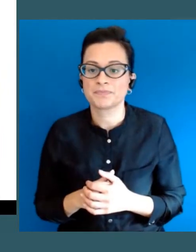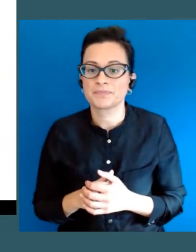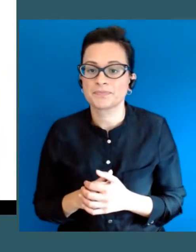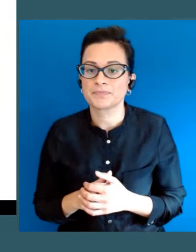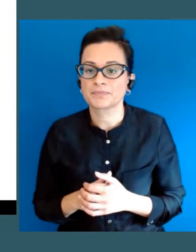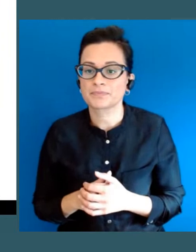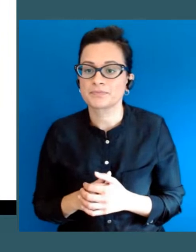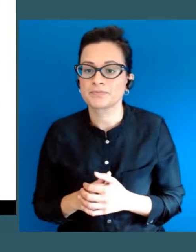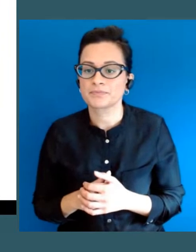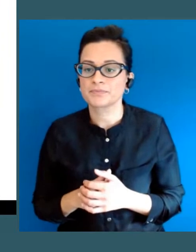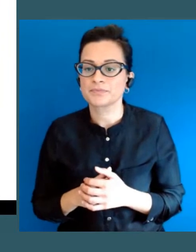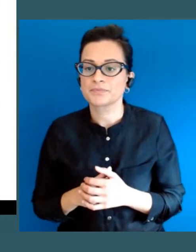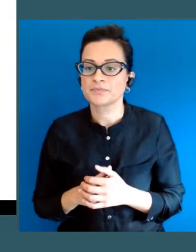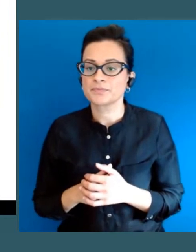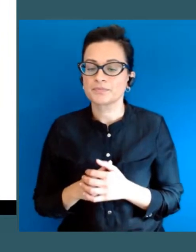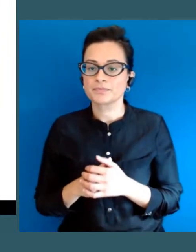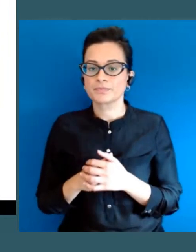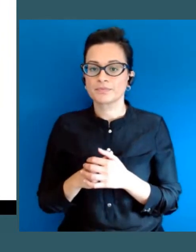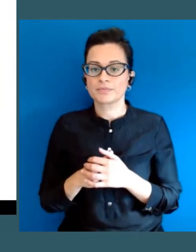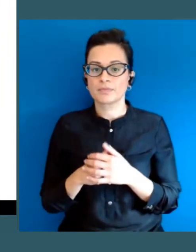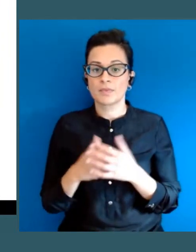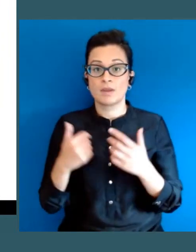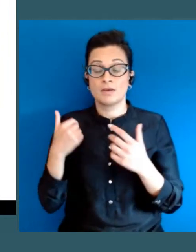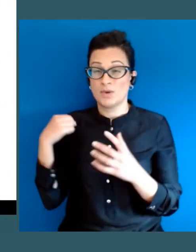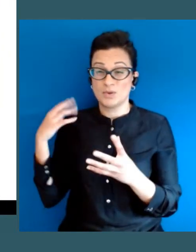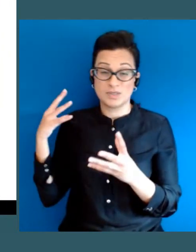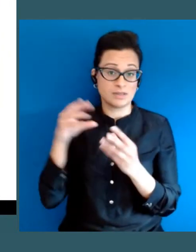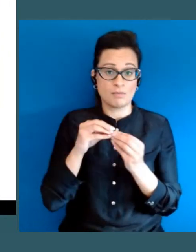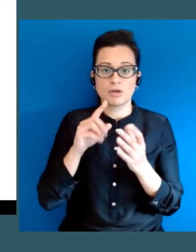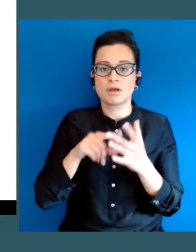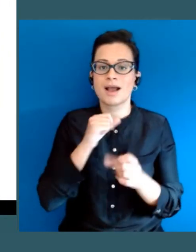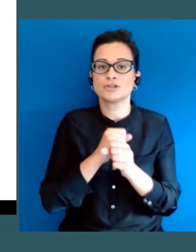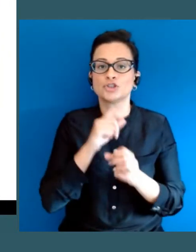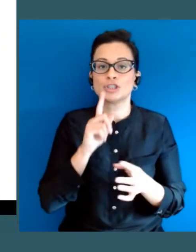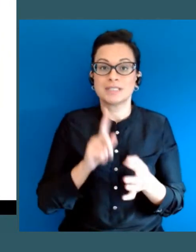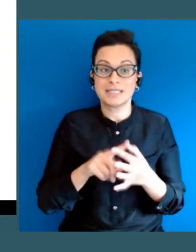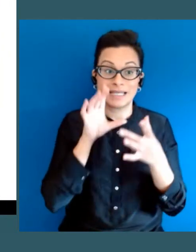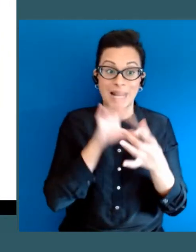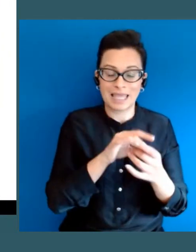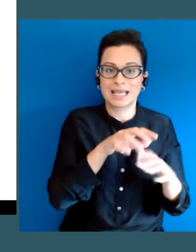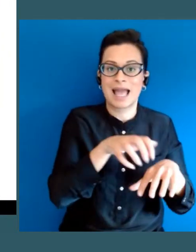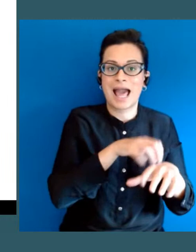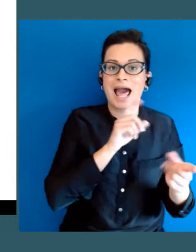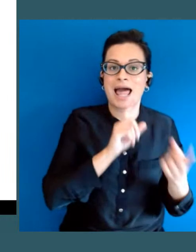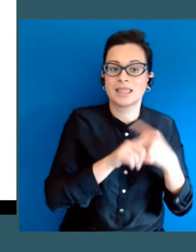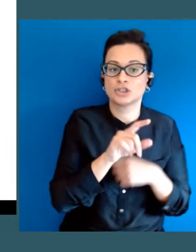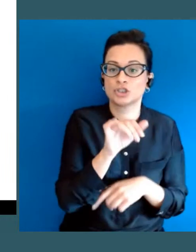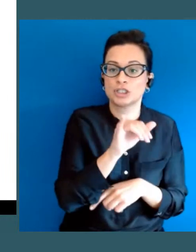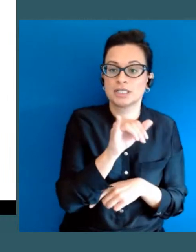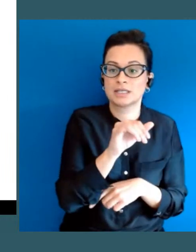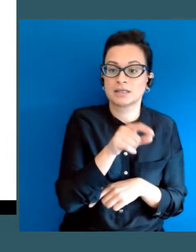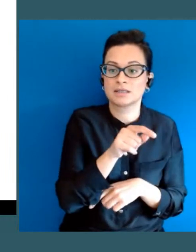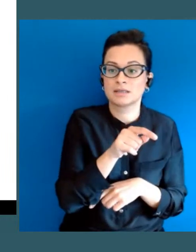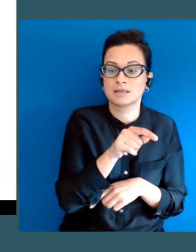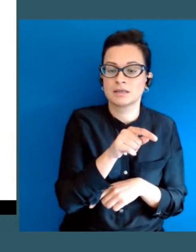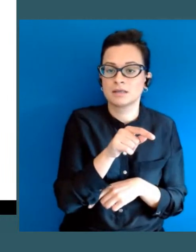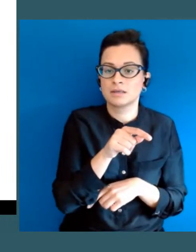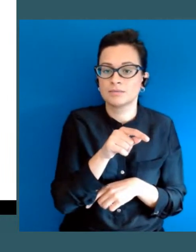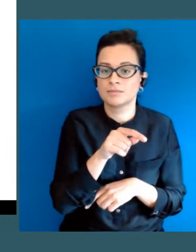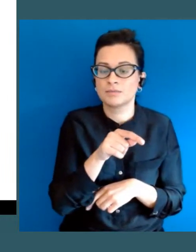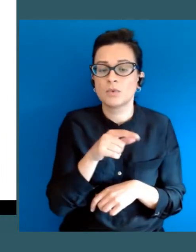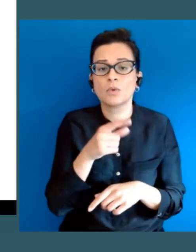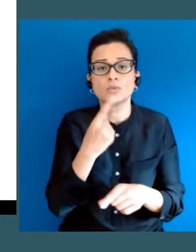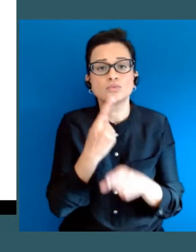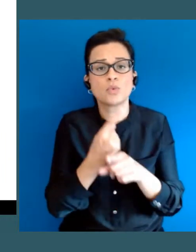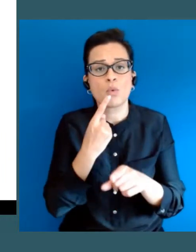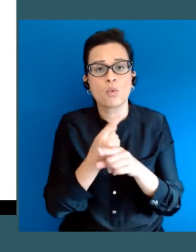So just to summarize IgE-mediated allergy. So I think we've talked about the actual